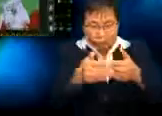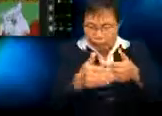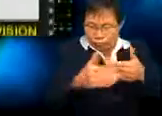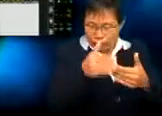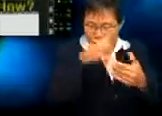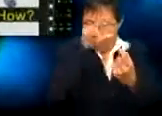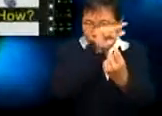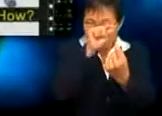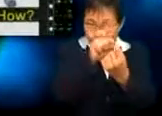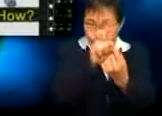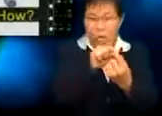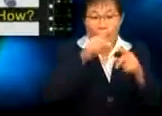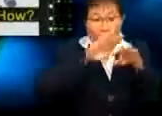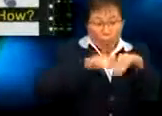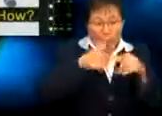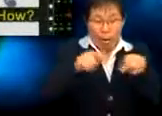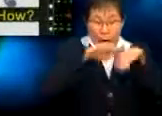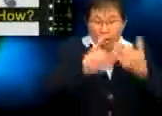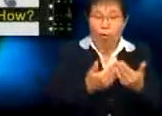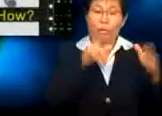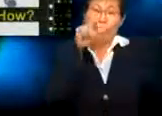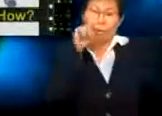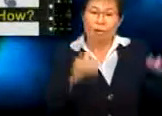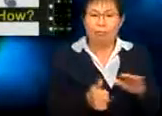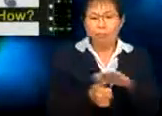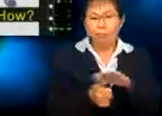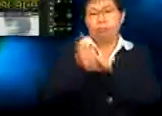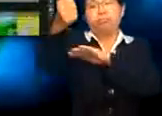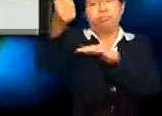distance. But how could the bird escape?